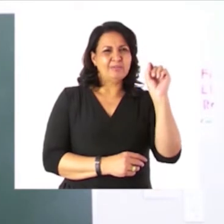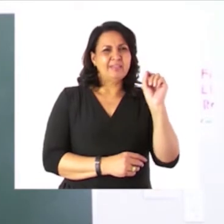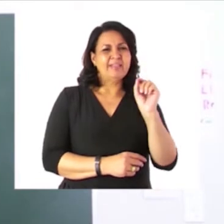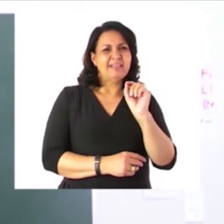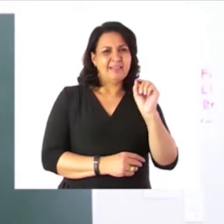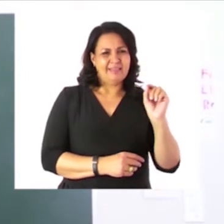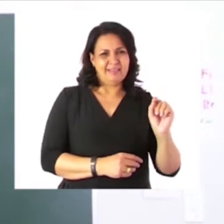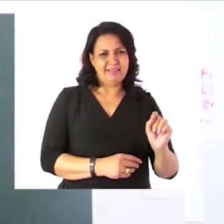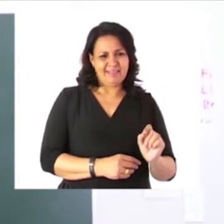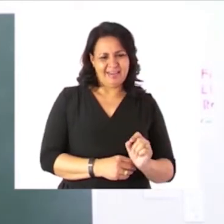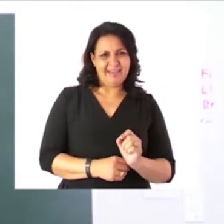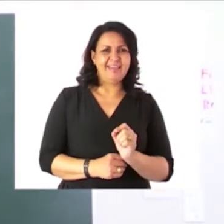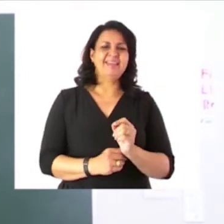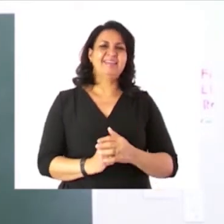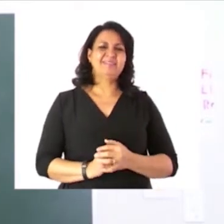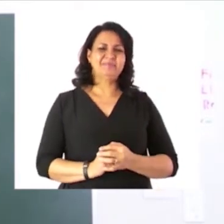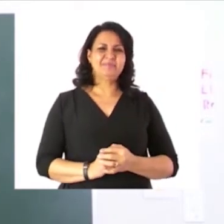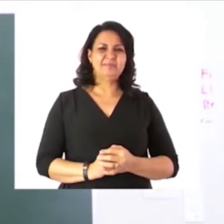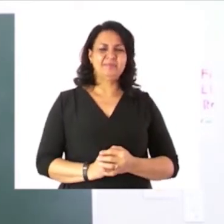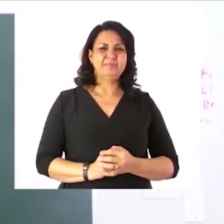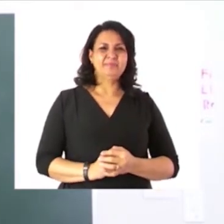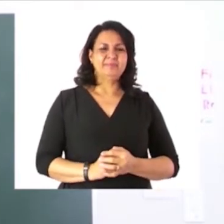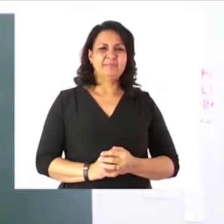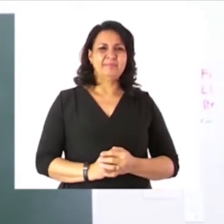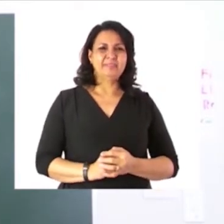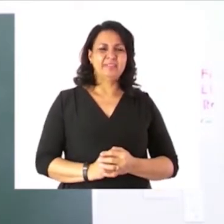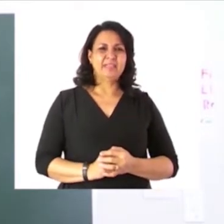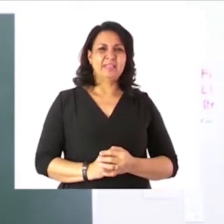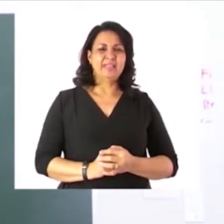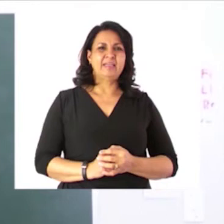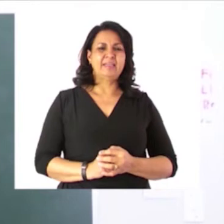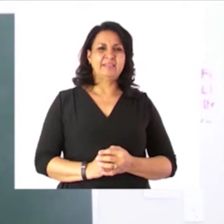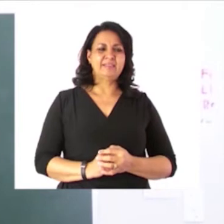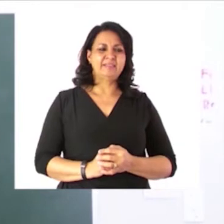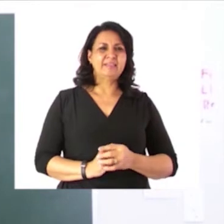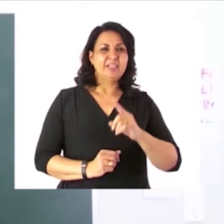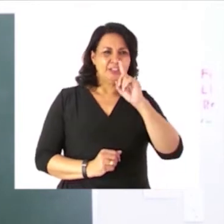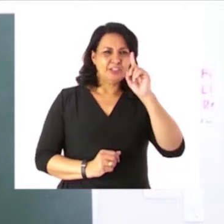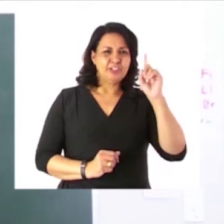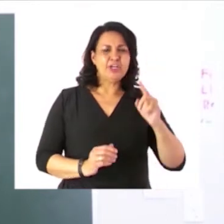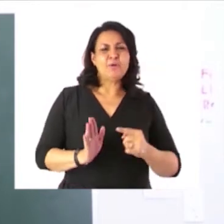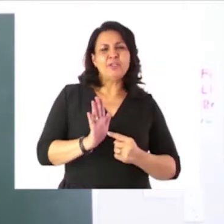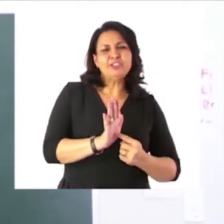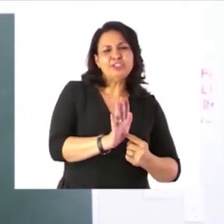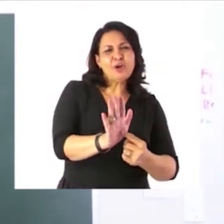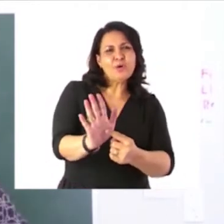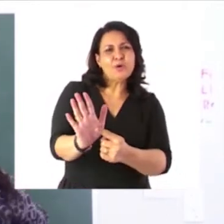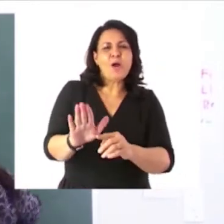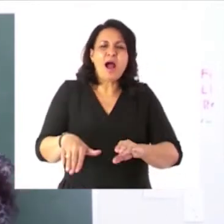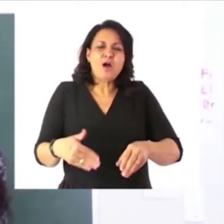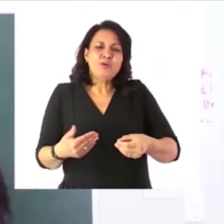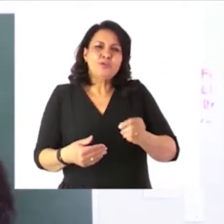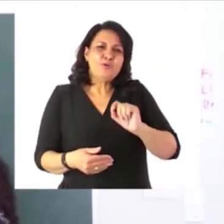the way we make a 3. Now teacher's going to do it on the board to show you how